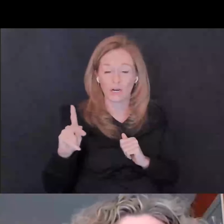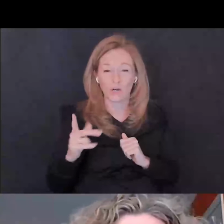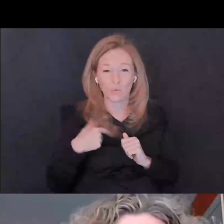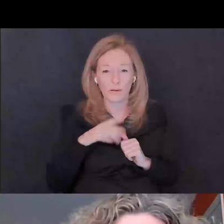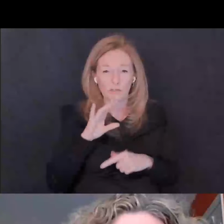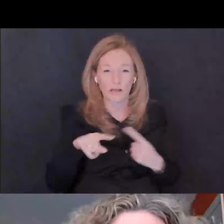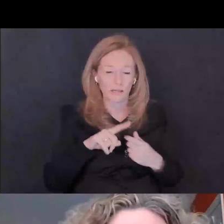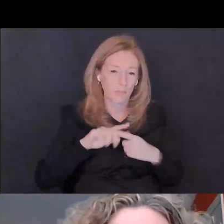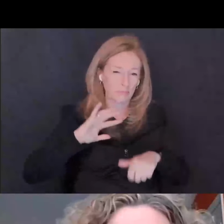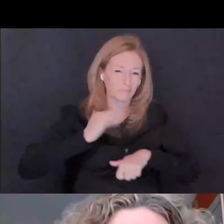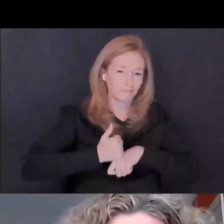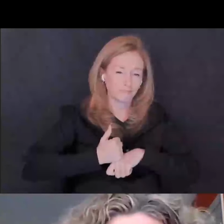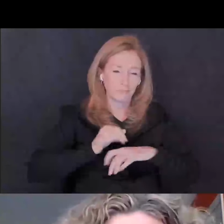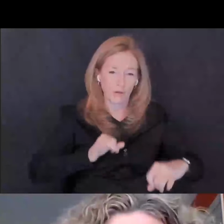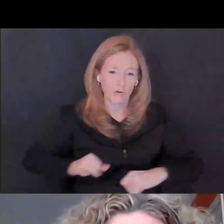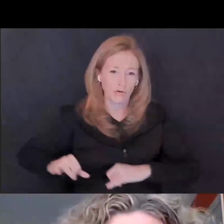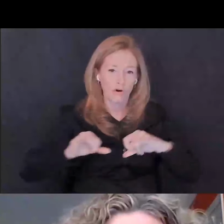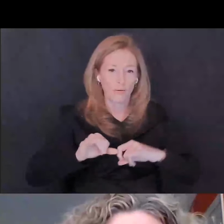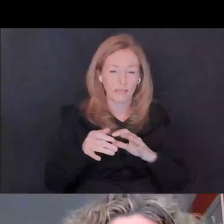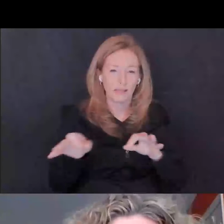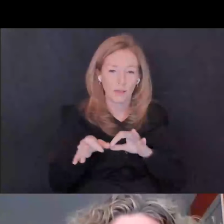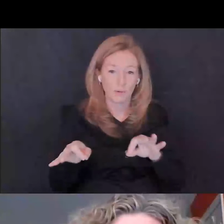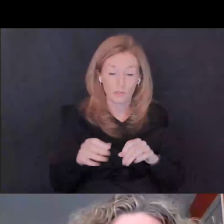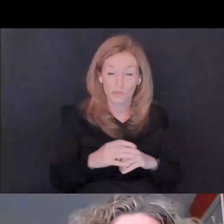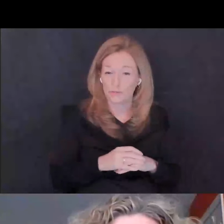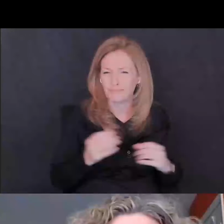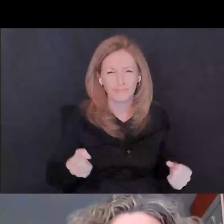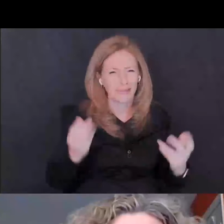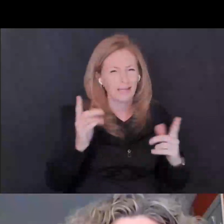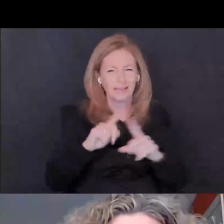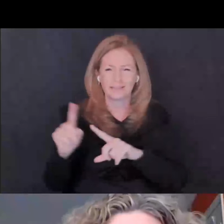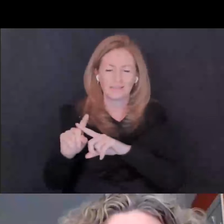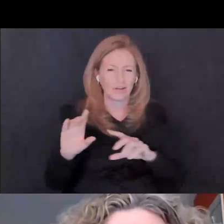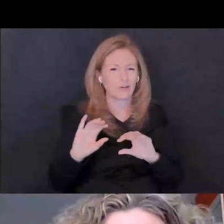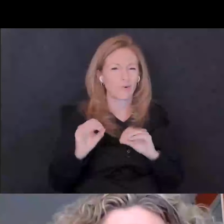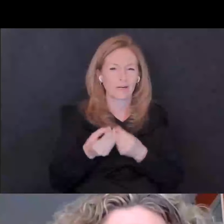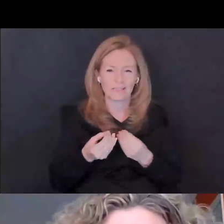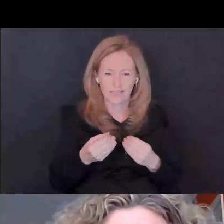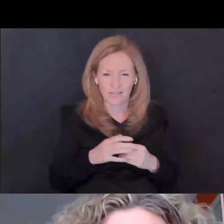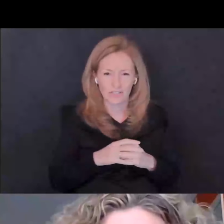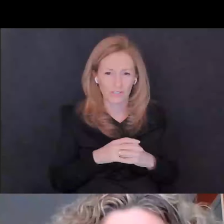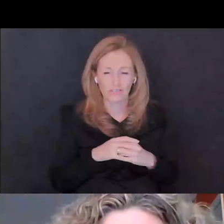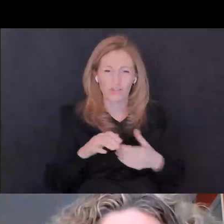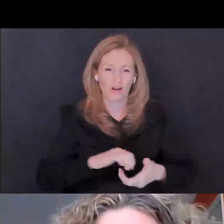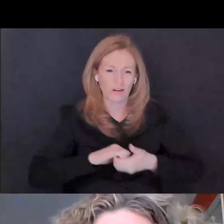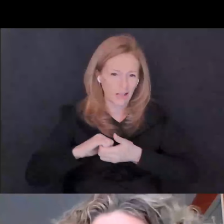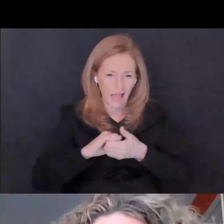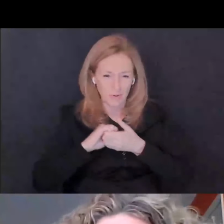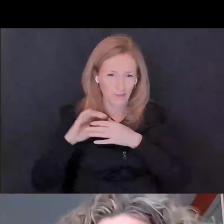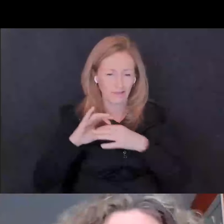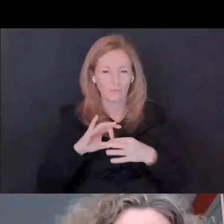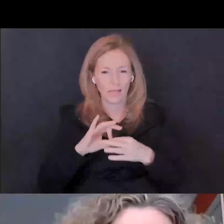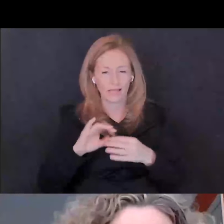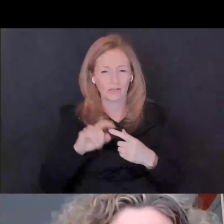common language. And there are many other organizations also taking and collaborating around workforce.